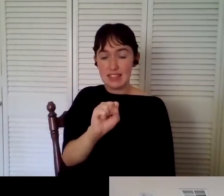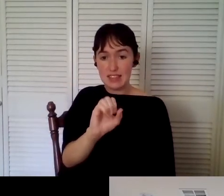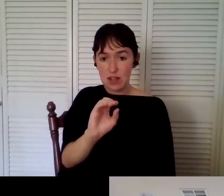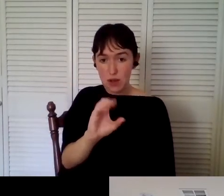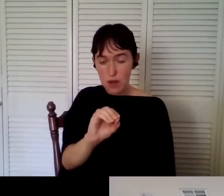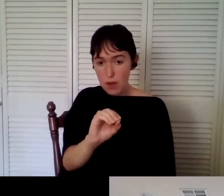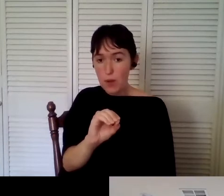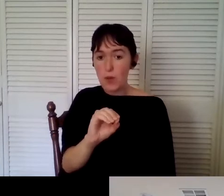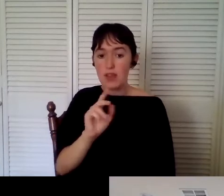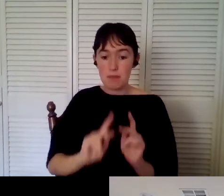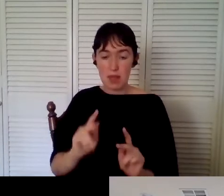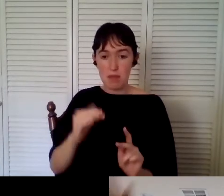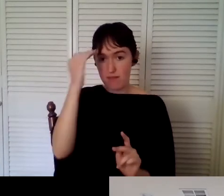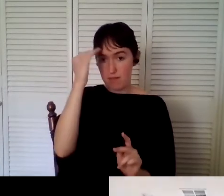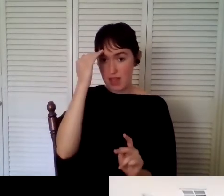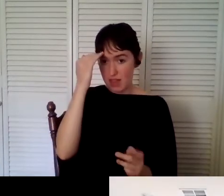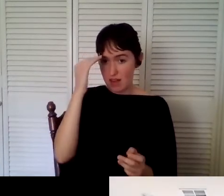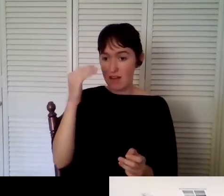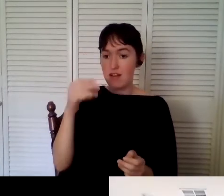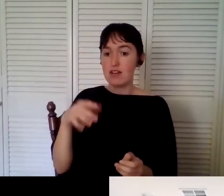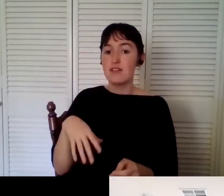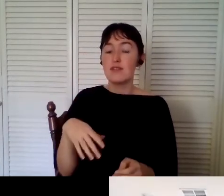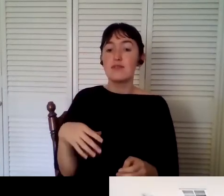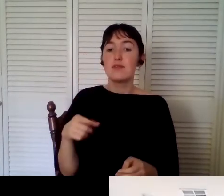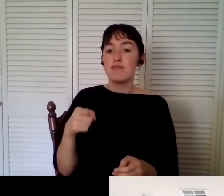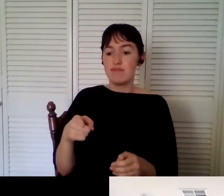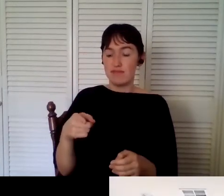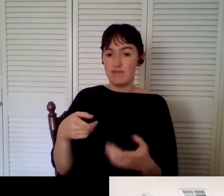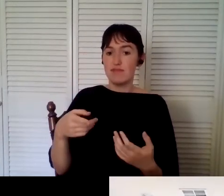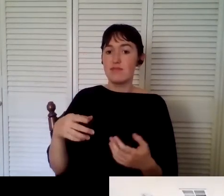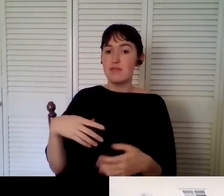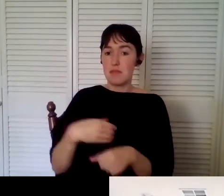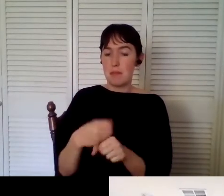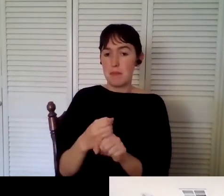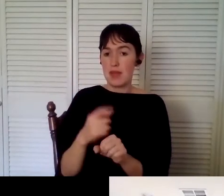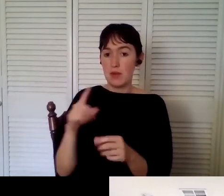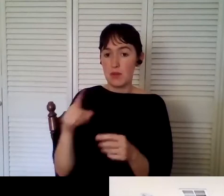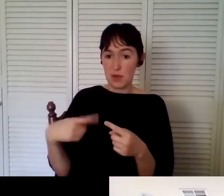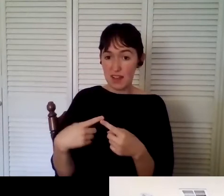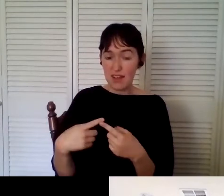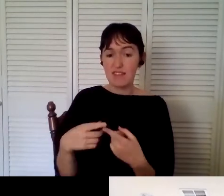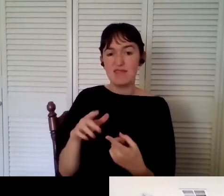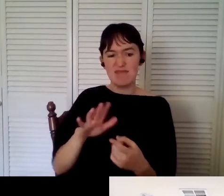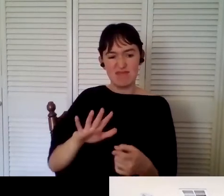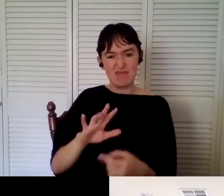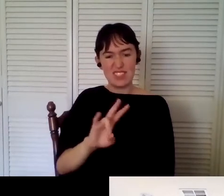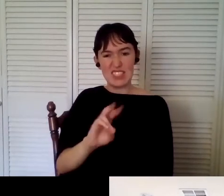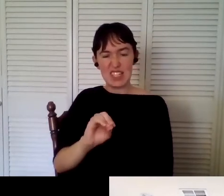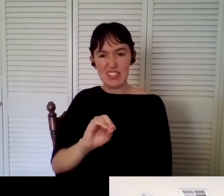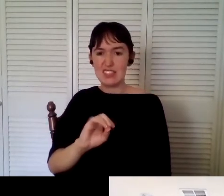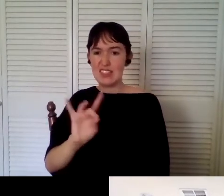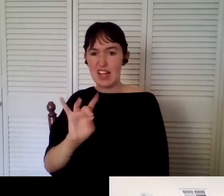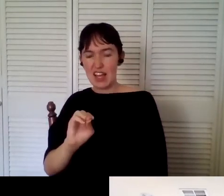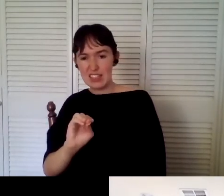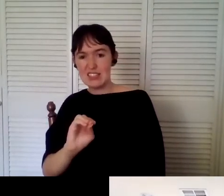1980, because that's when disco broke out into the mainstream. But disco started in like 1969. So there's an entire almost